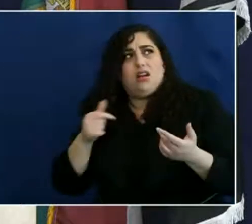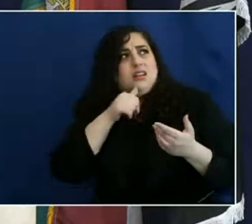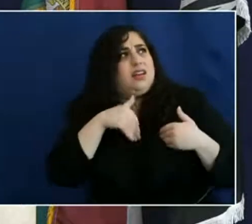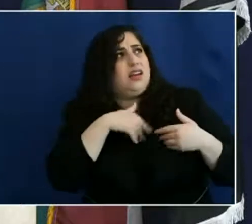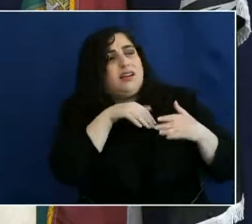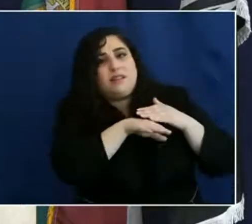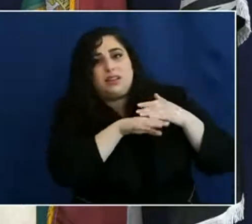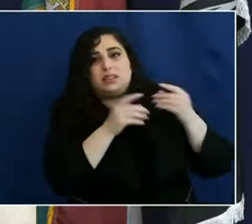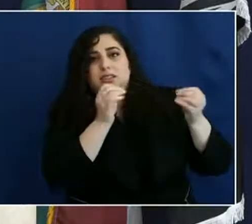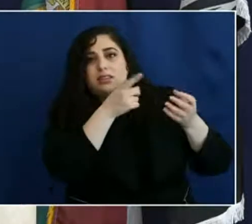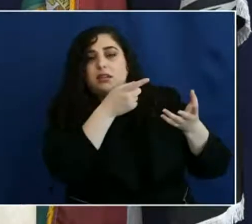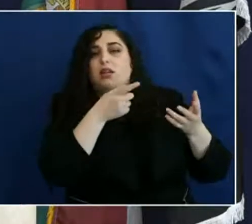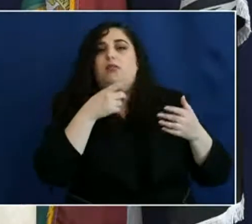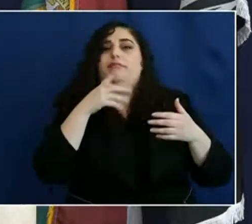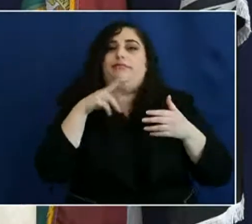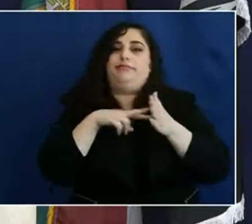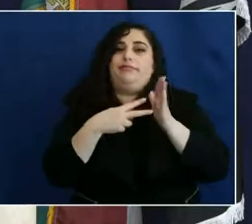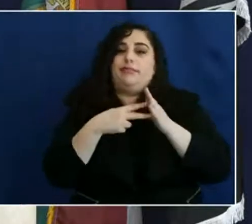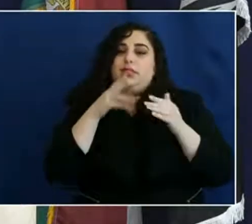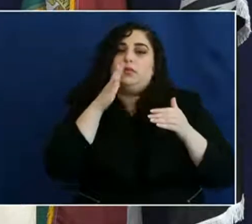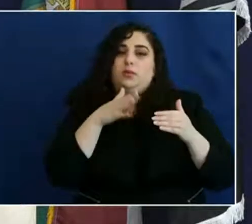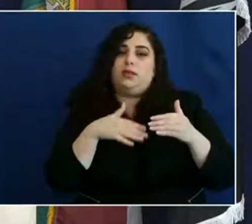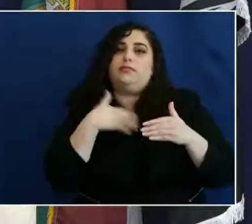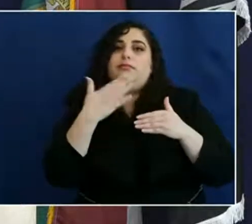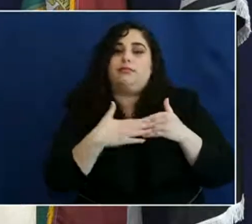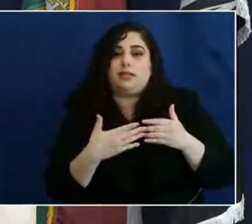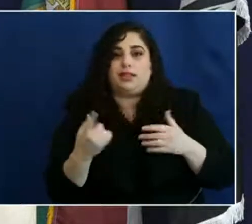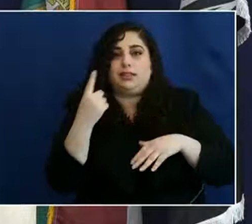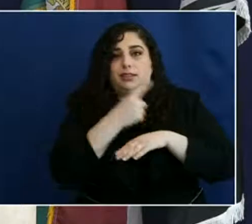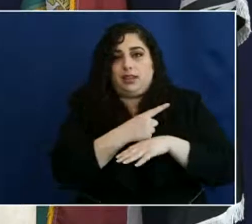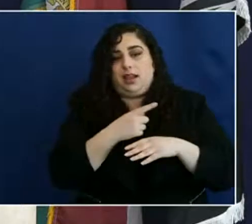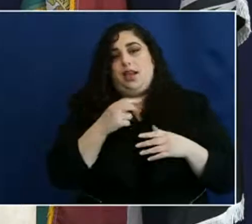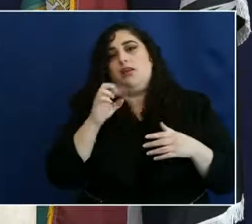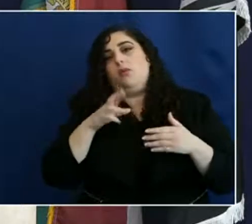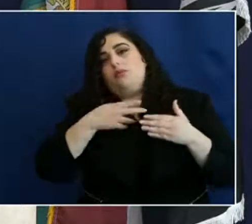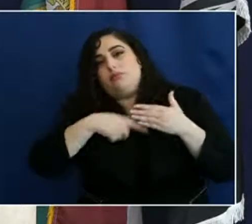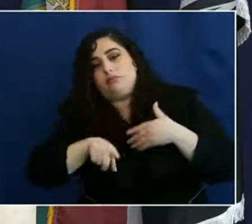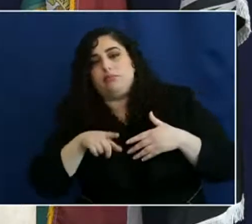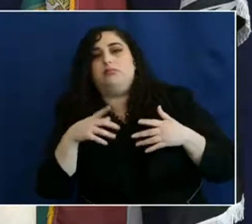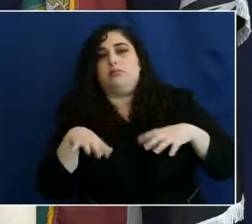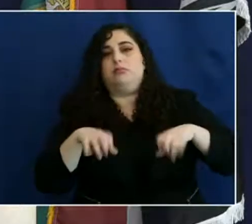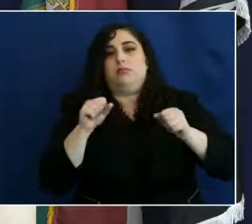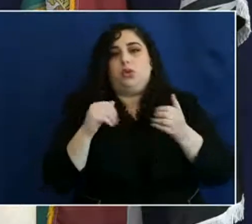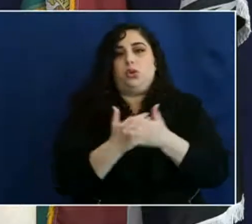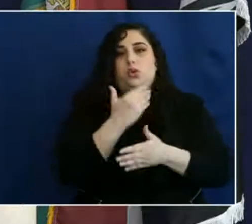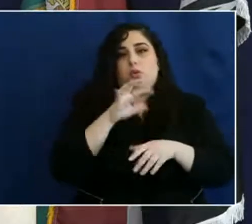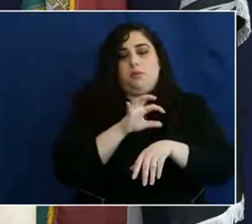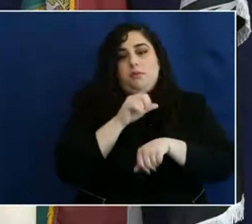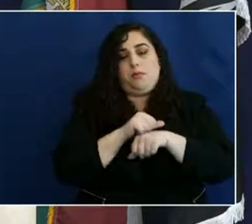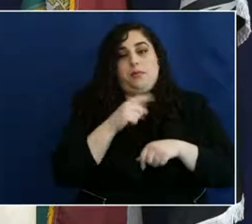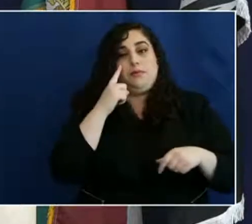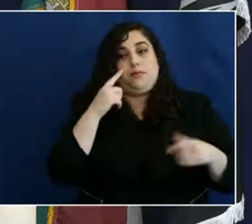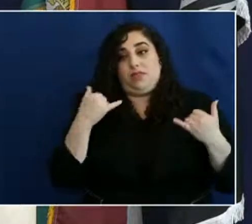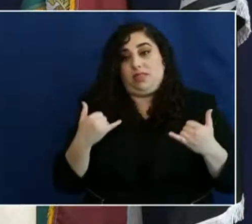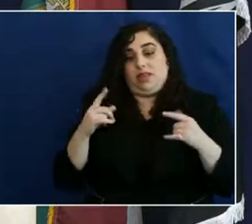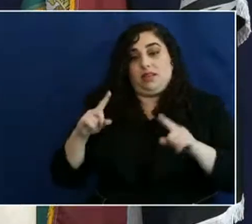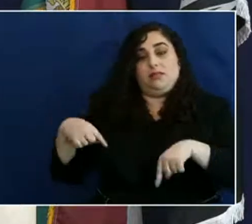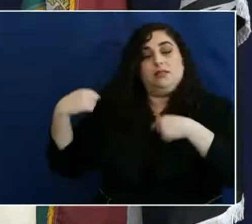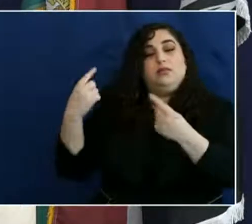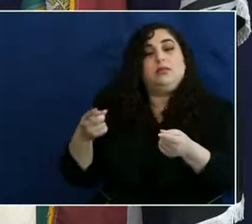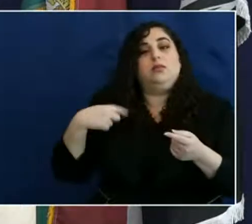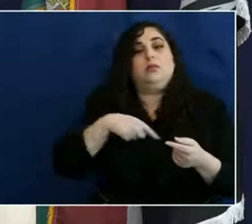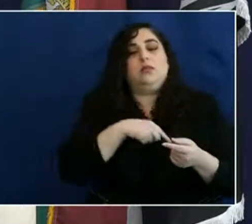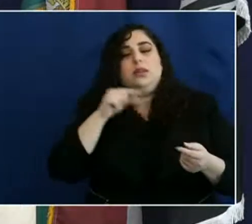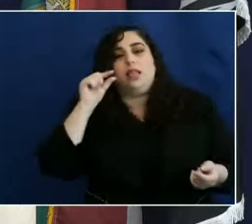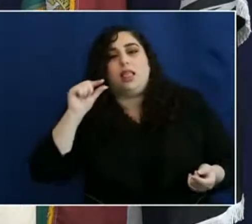us to open up to the next tier. We haven't seen any slack in the system for a considerable amount of time. We had a little bit of slack right